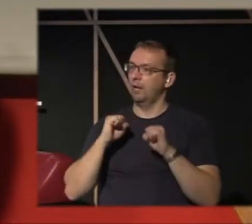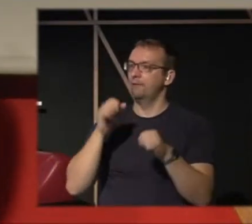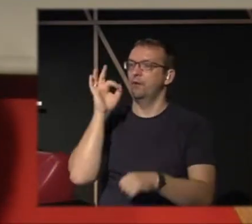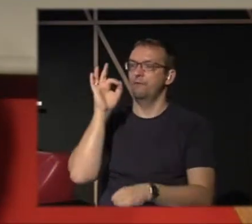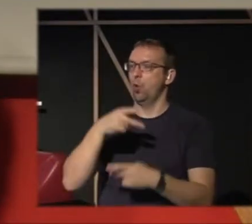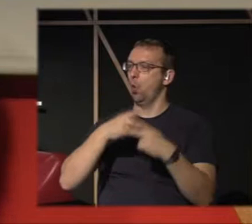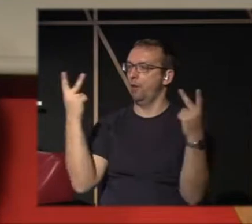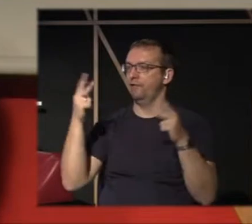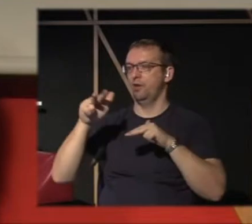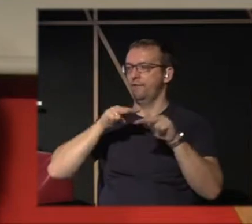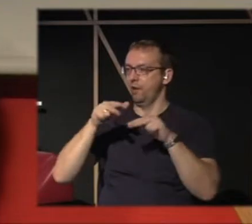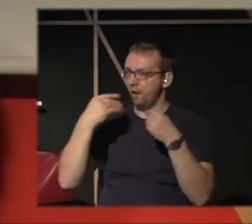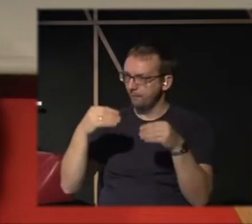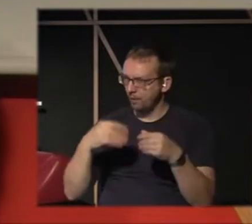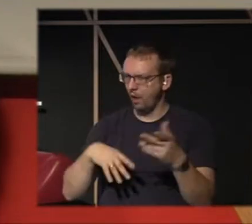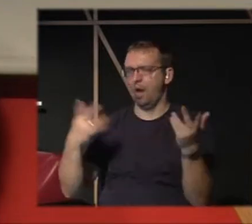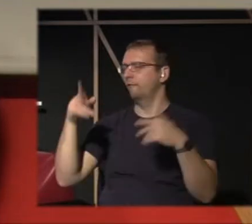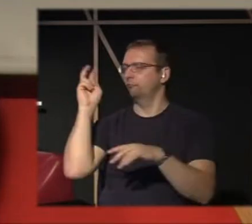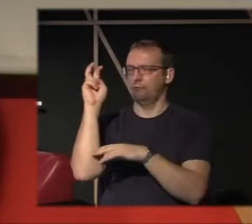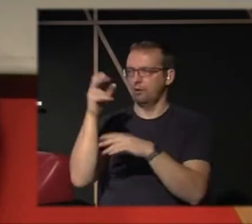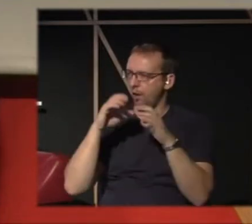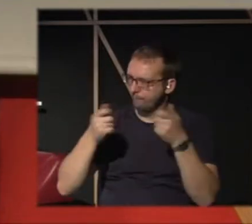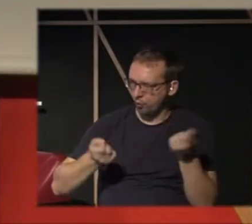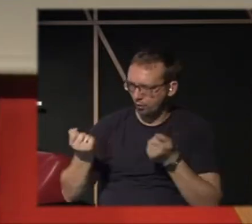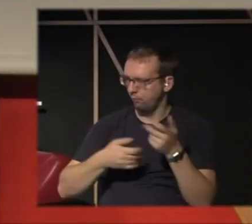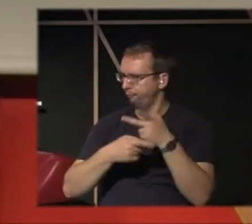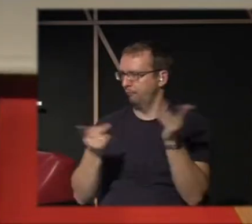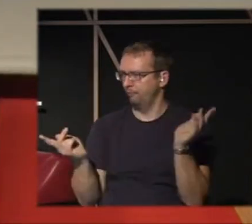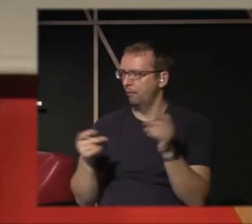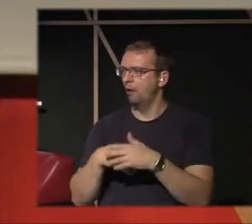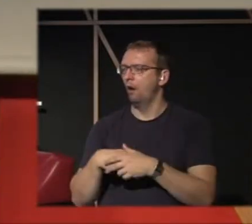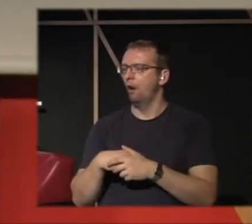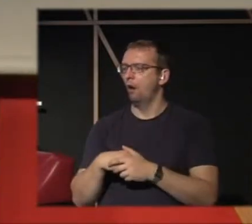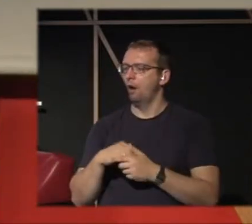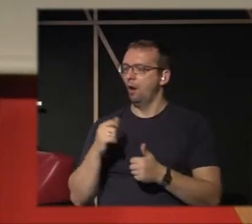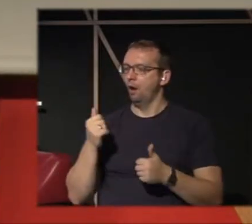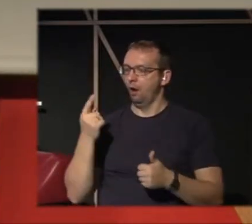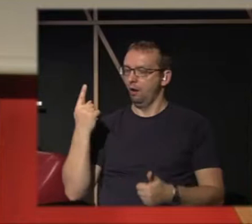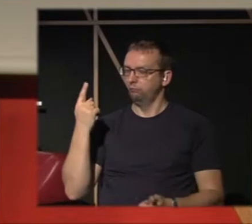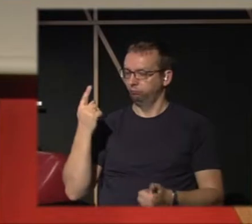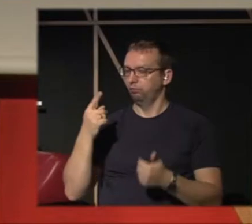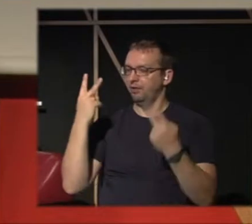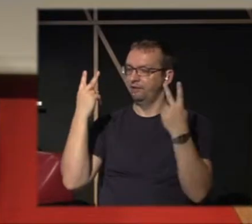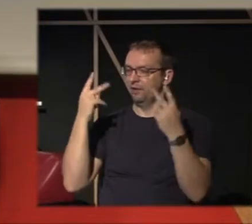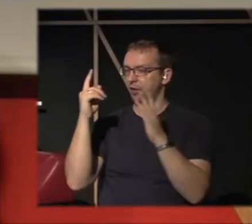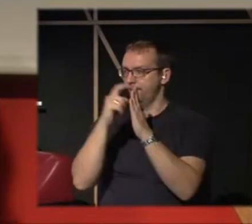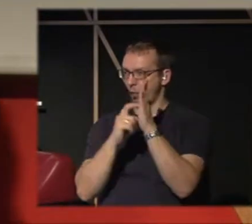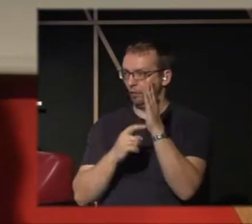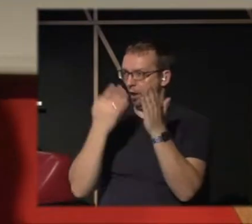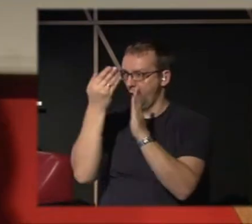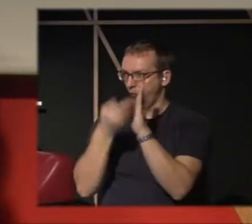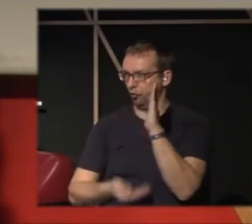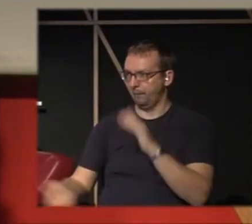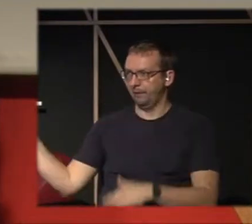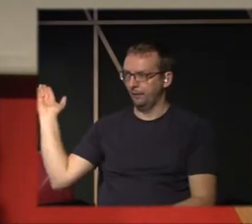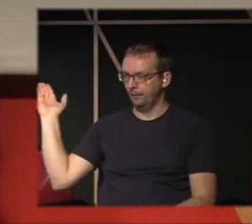slide here does sort of run through the key aspects of what we are looking at. We